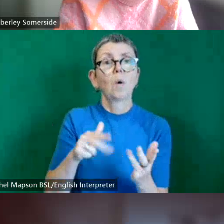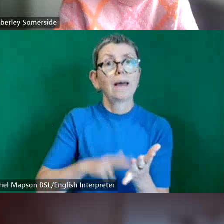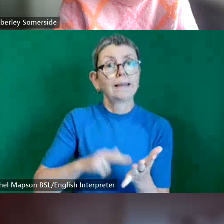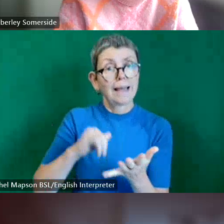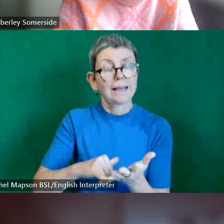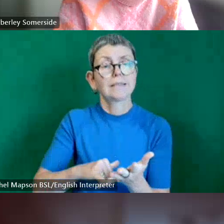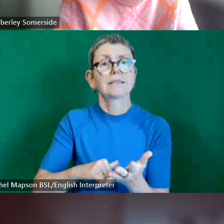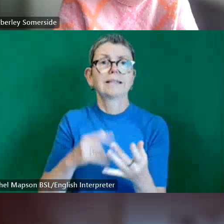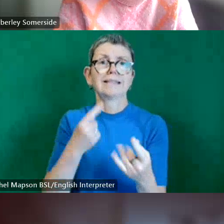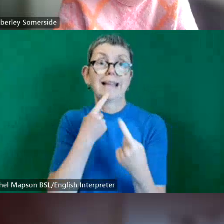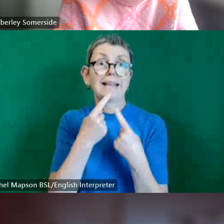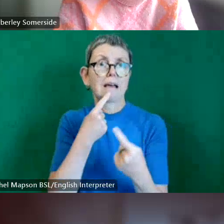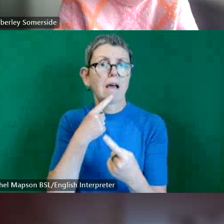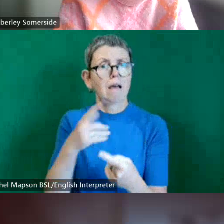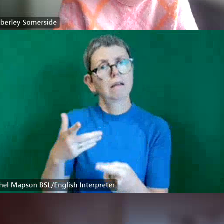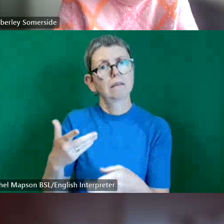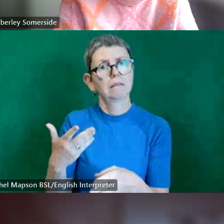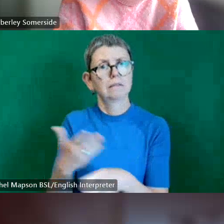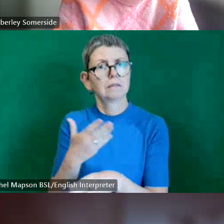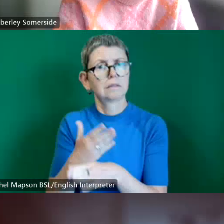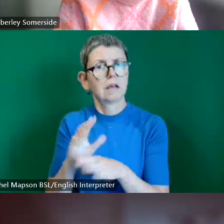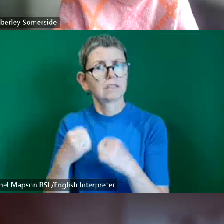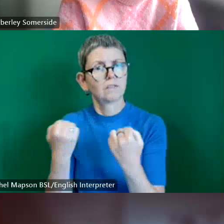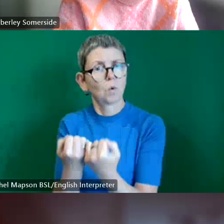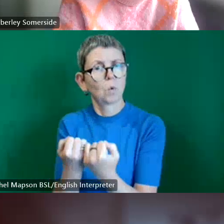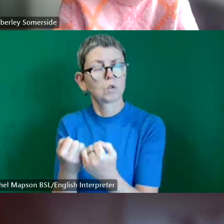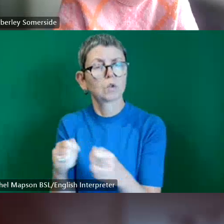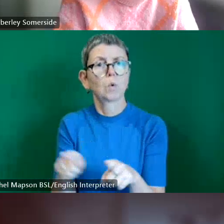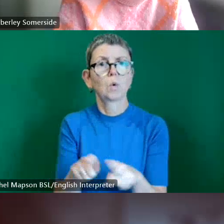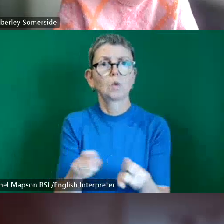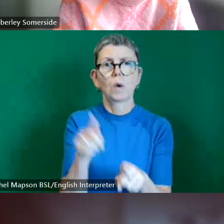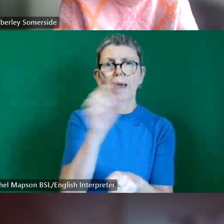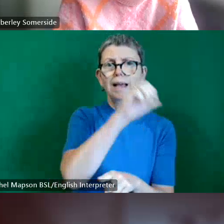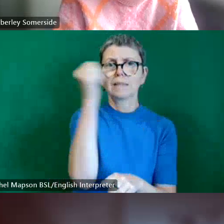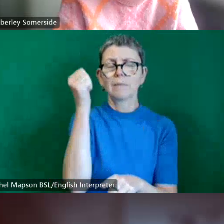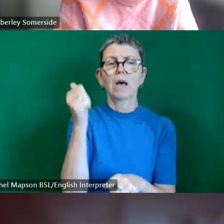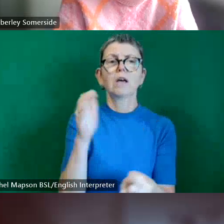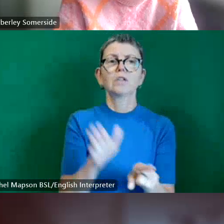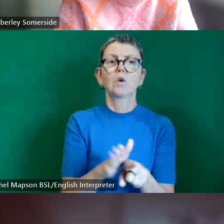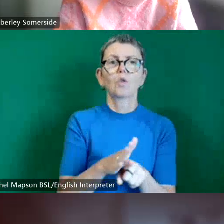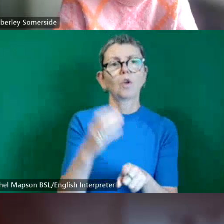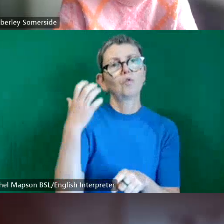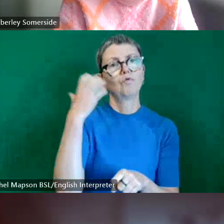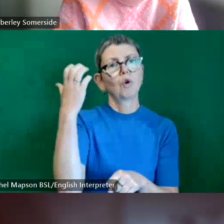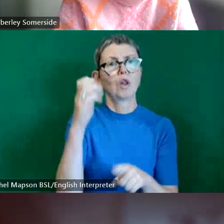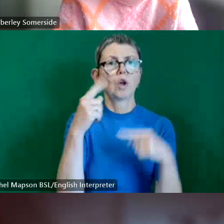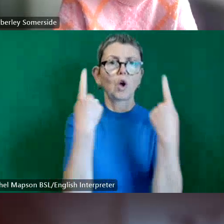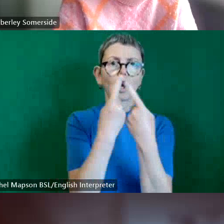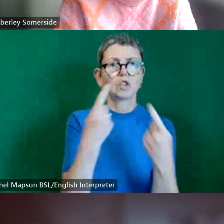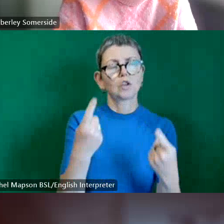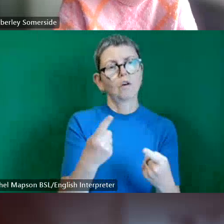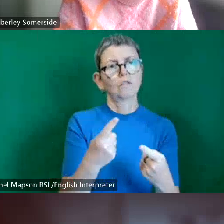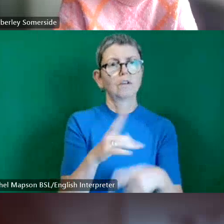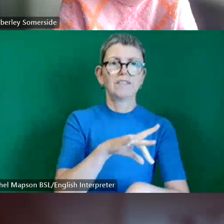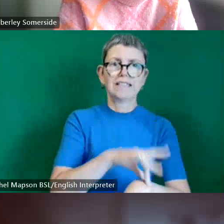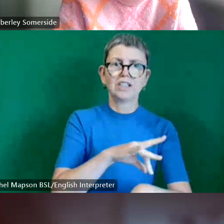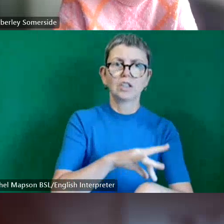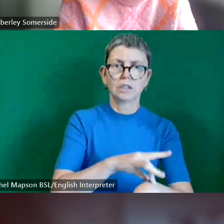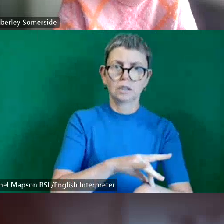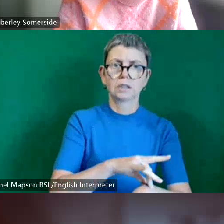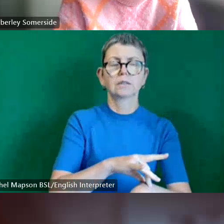as the inequality expert for the Royal College of Physicians Committee for Ethical Issues in Medicine. And I'm